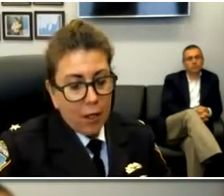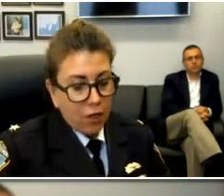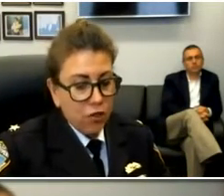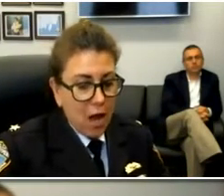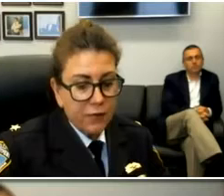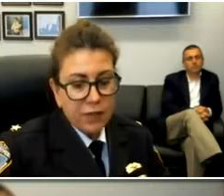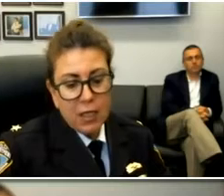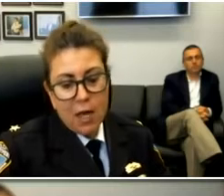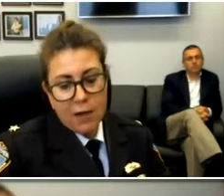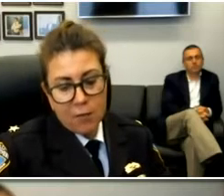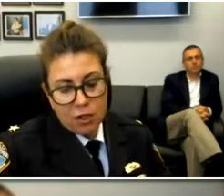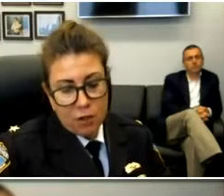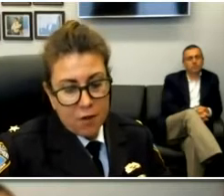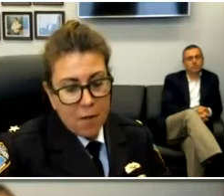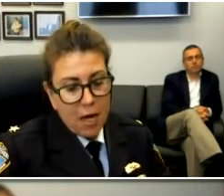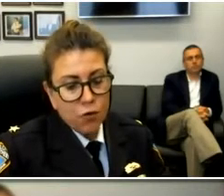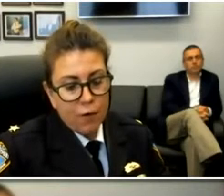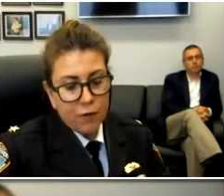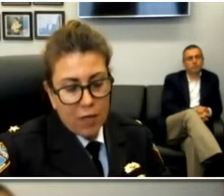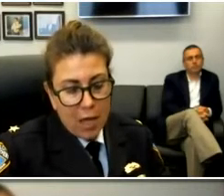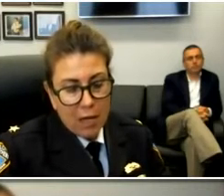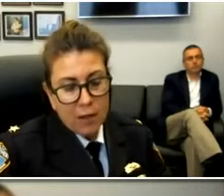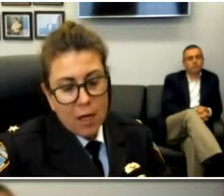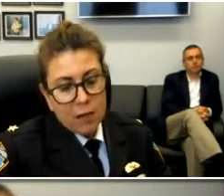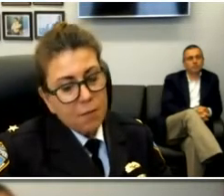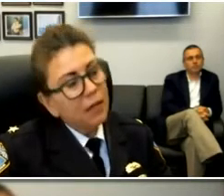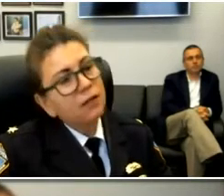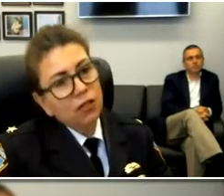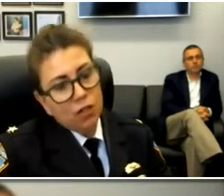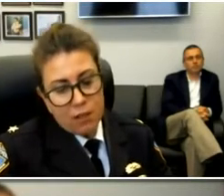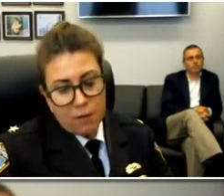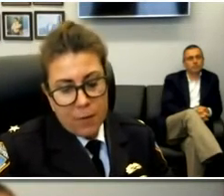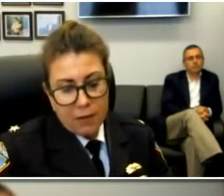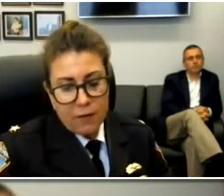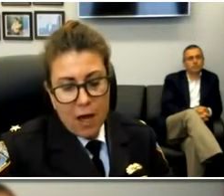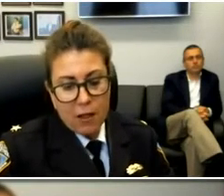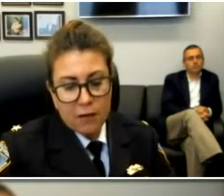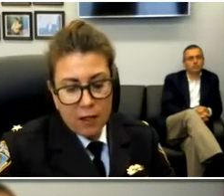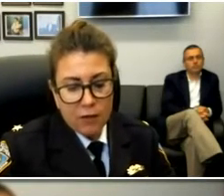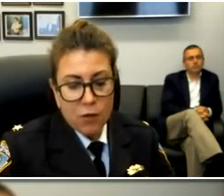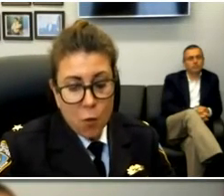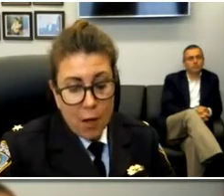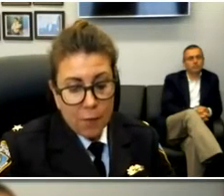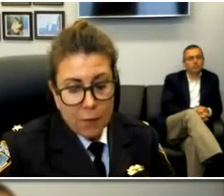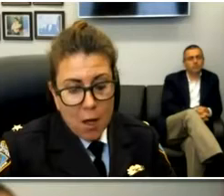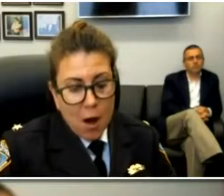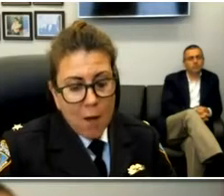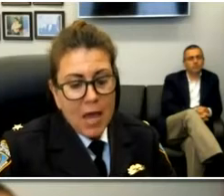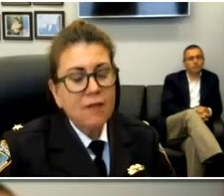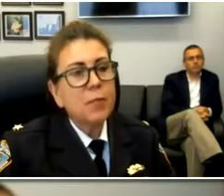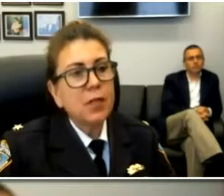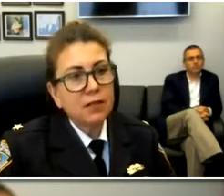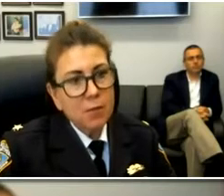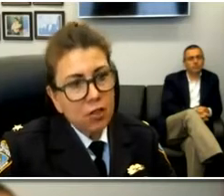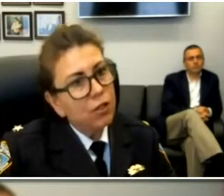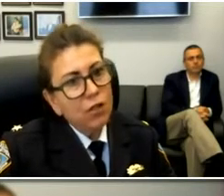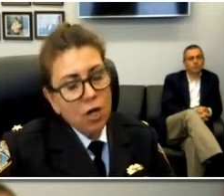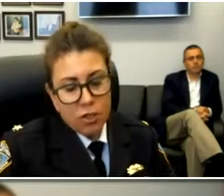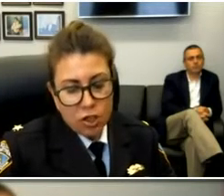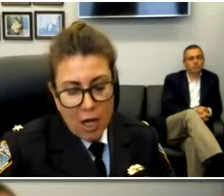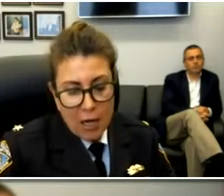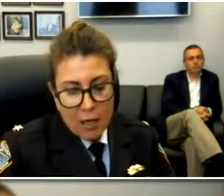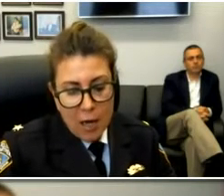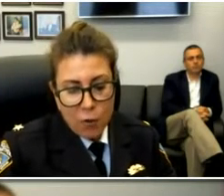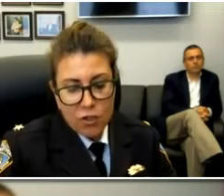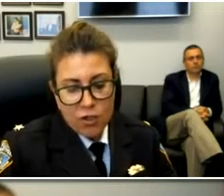the Department's efforts to combat domestic violence during this time of uncertainty the nypd's efforts to protect residents